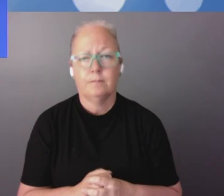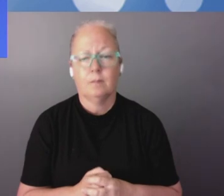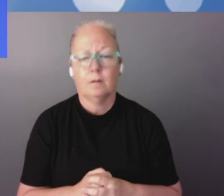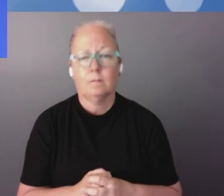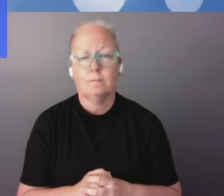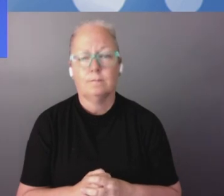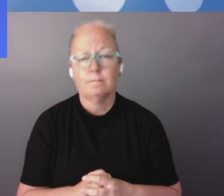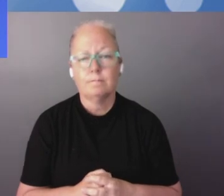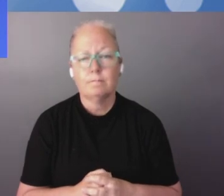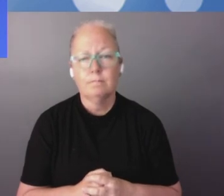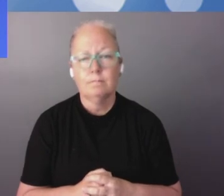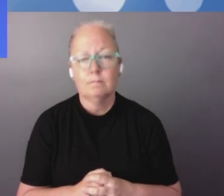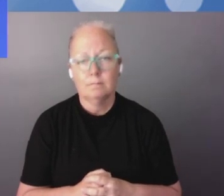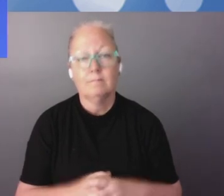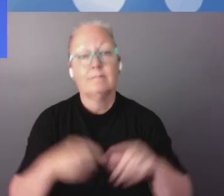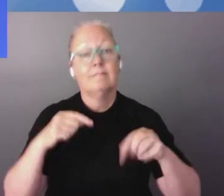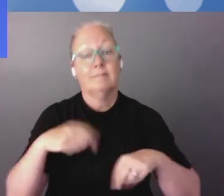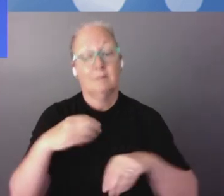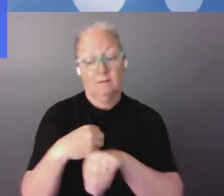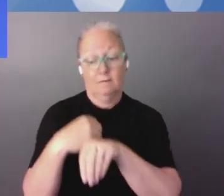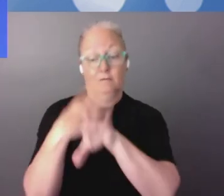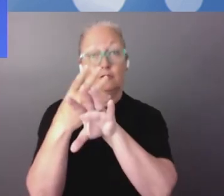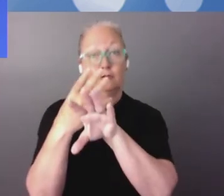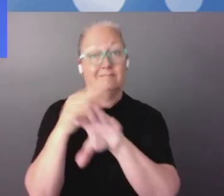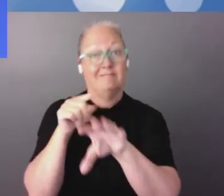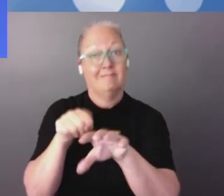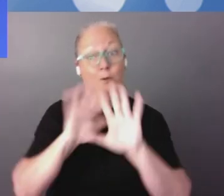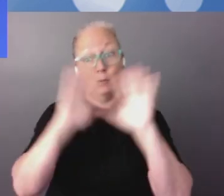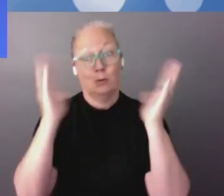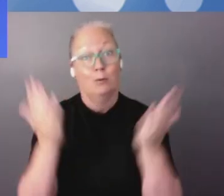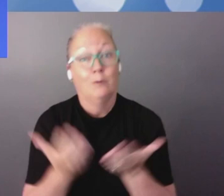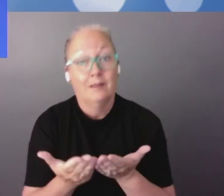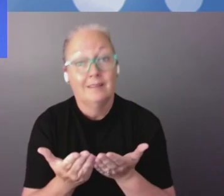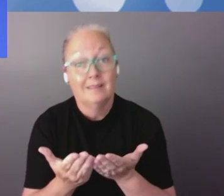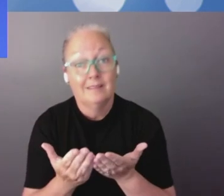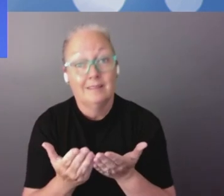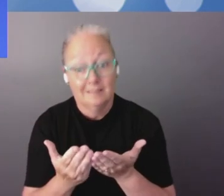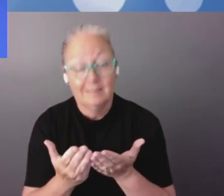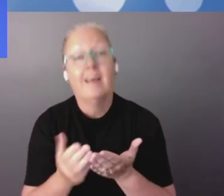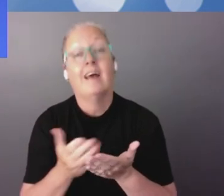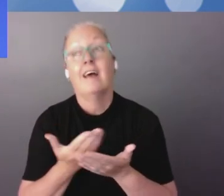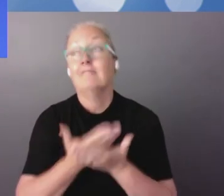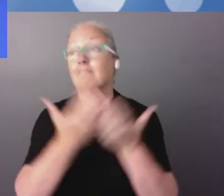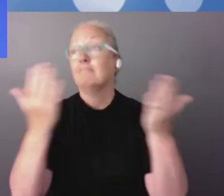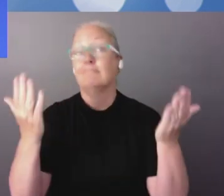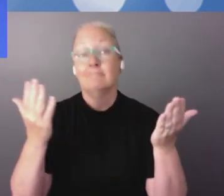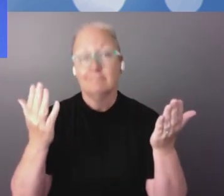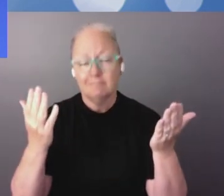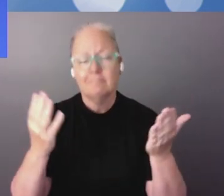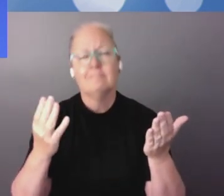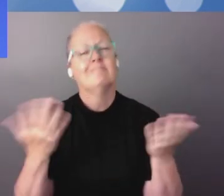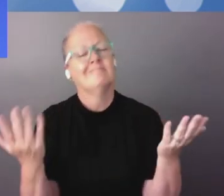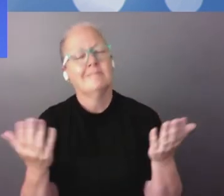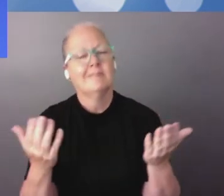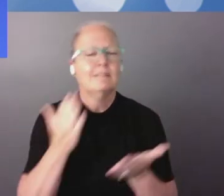The virtual world and the real world have started to become intertwined,